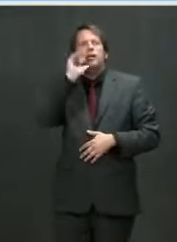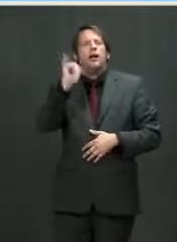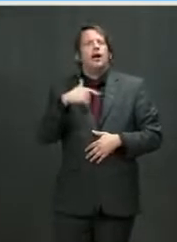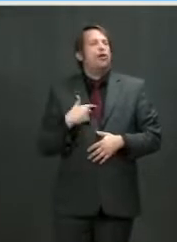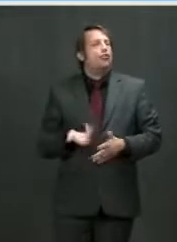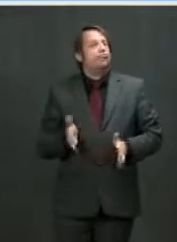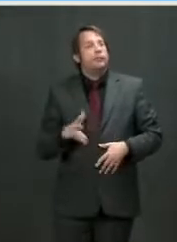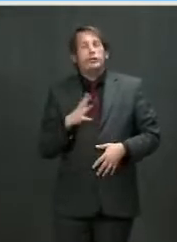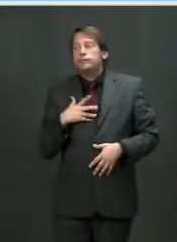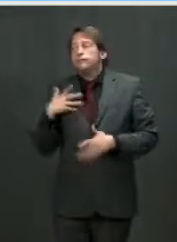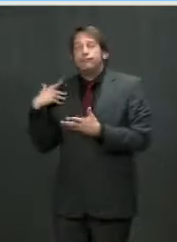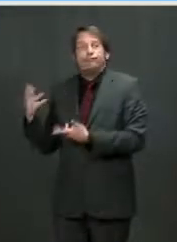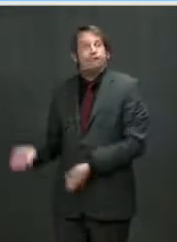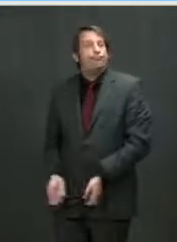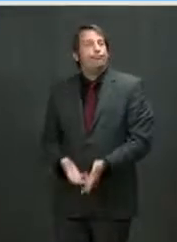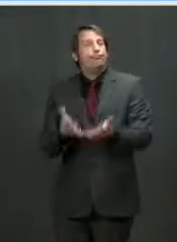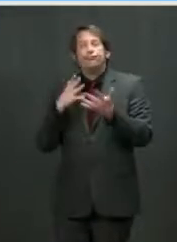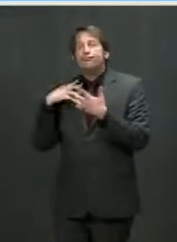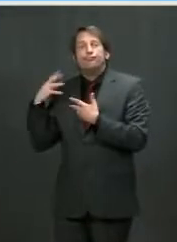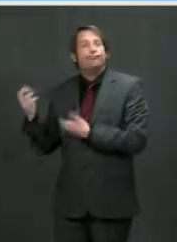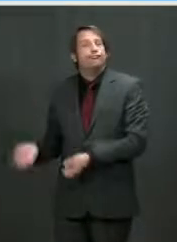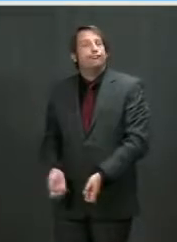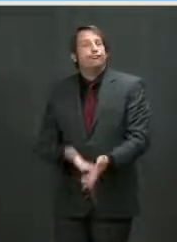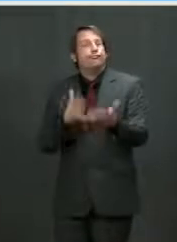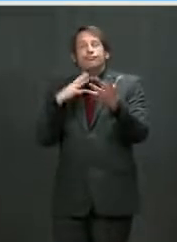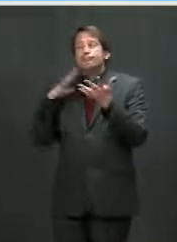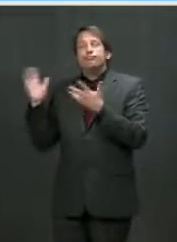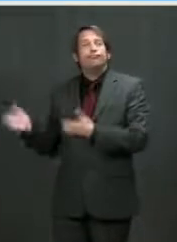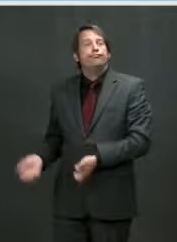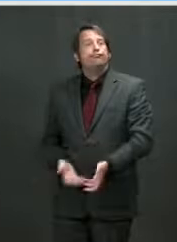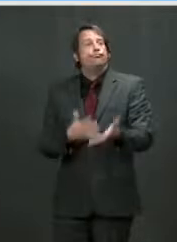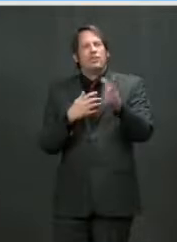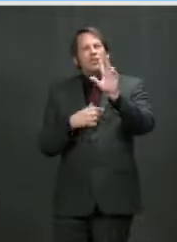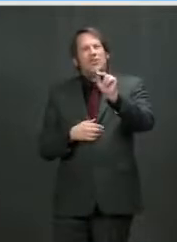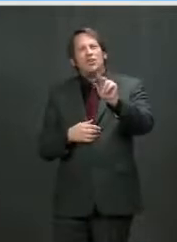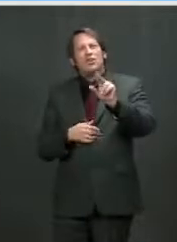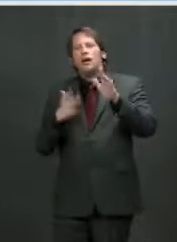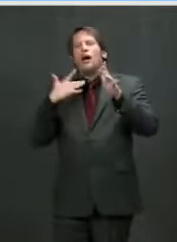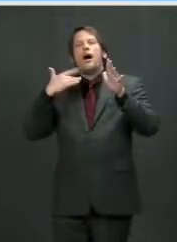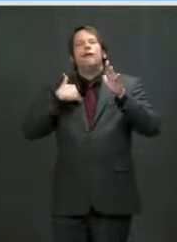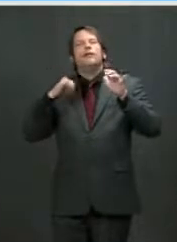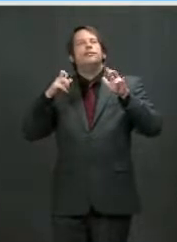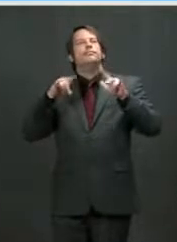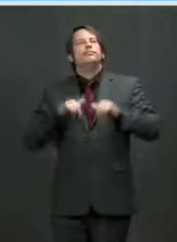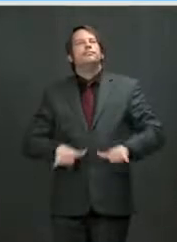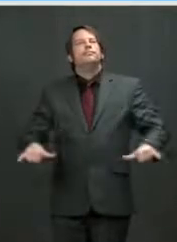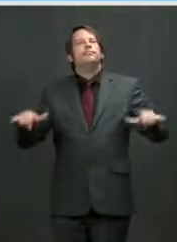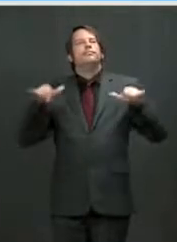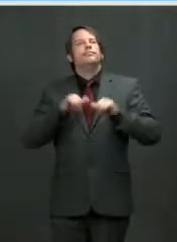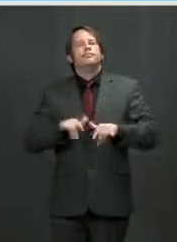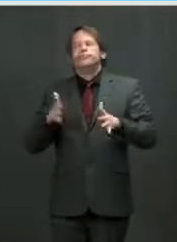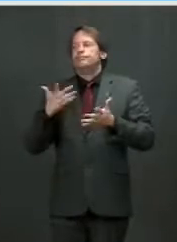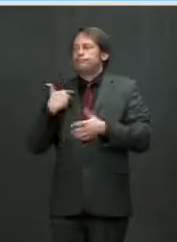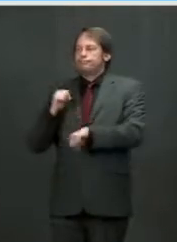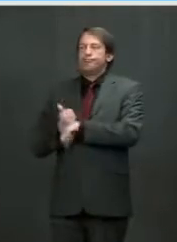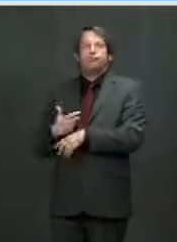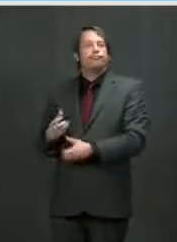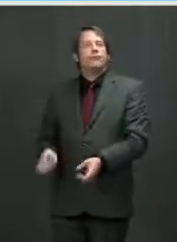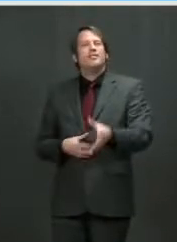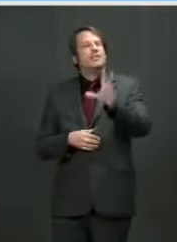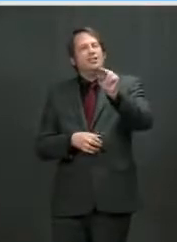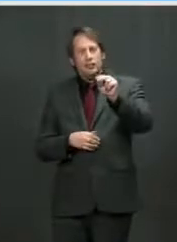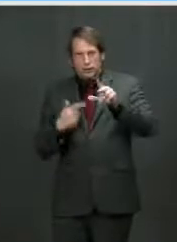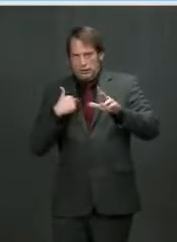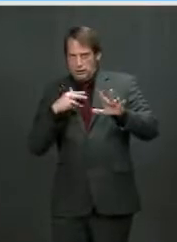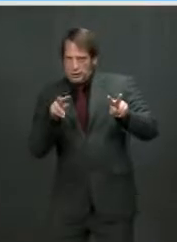vaccination program according to some formula. It's not true in the least. We are getting the amount of vaccines we think are needed for the